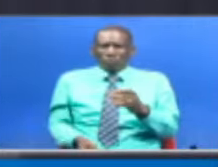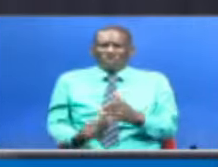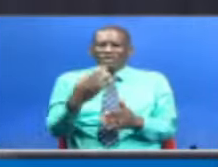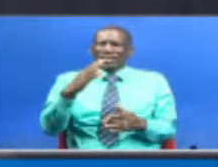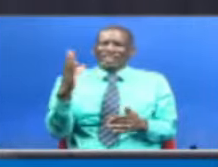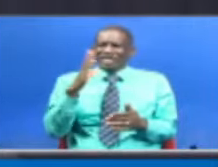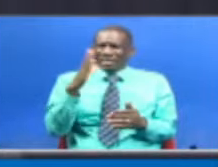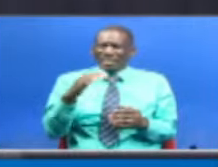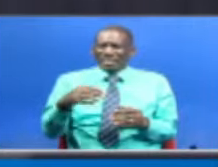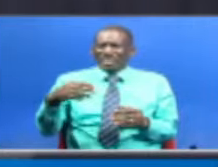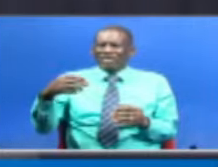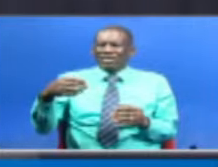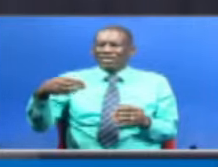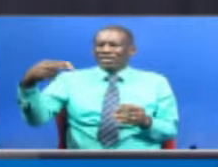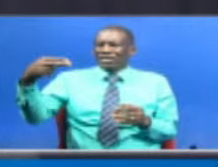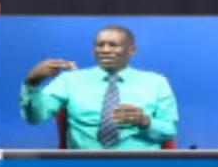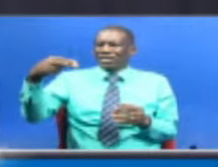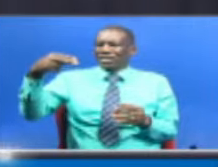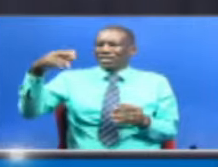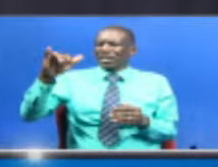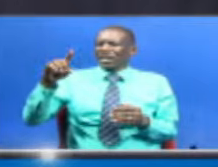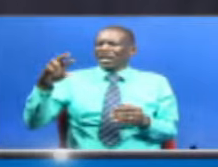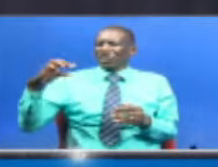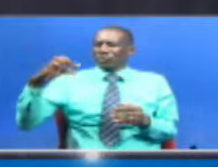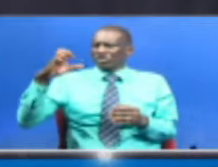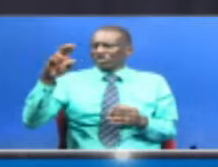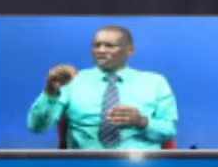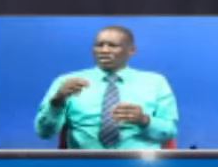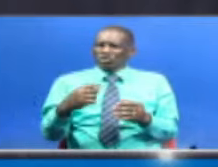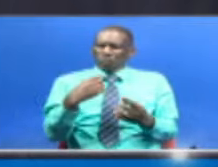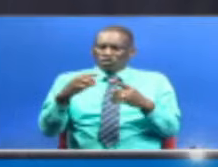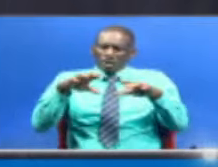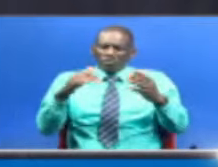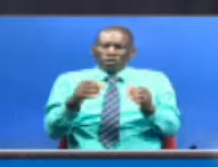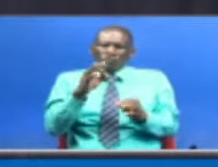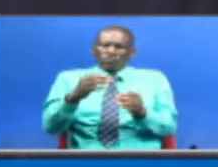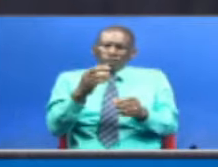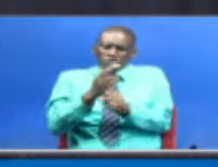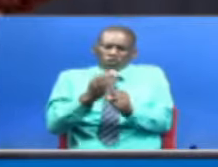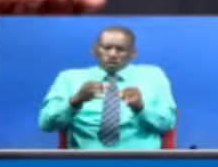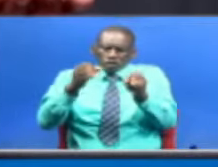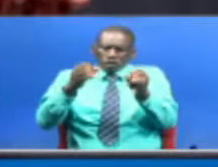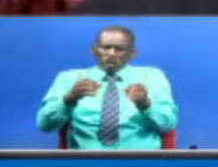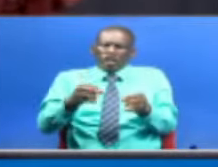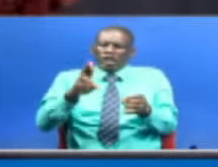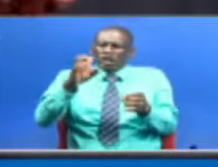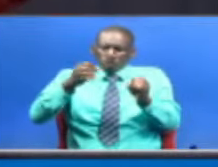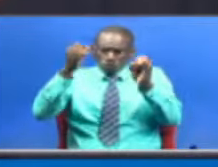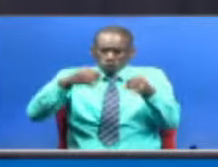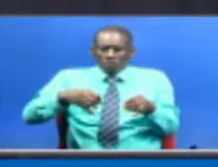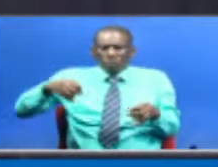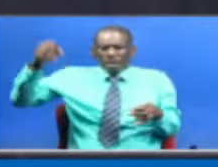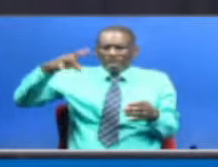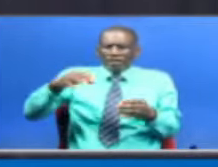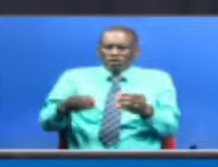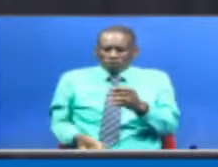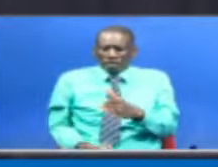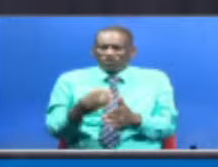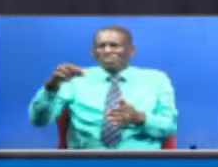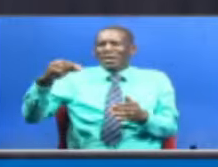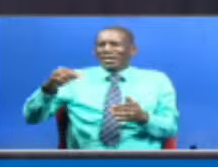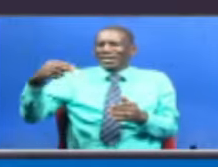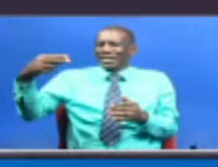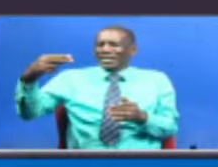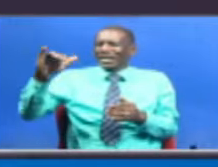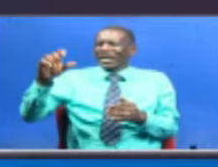or whatever. But what we are talking about here is you are using renewable energy to develop green hydrogen. Mm. So the difference, there is hydrogen